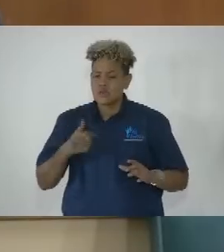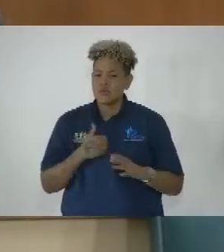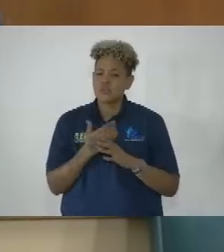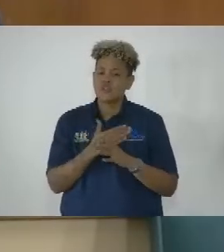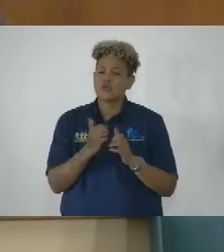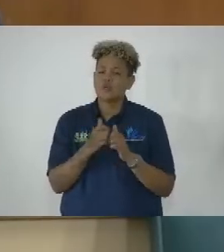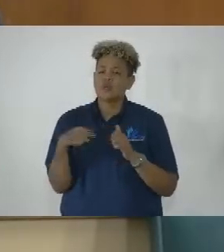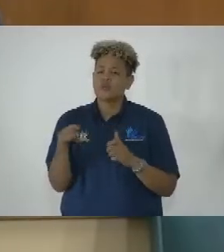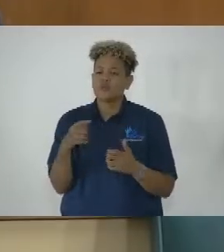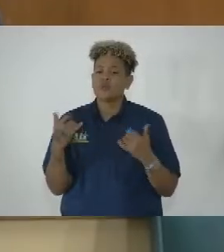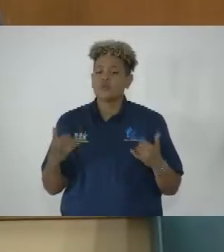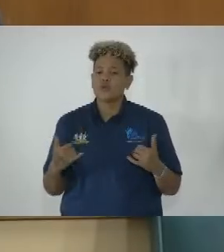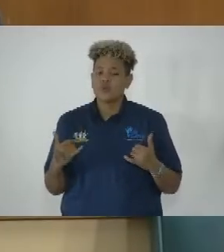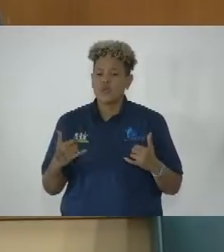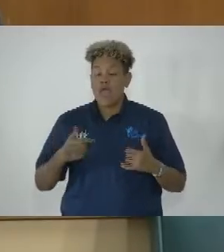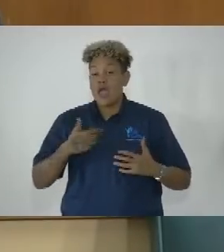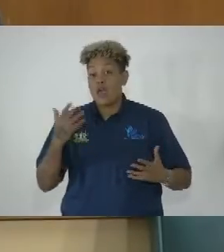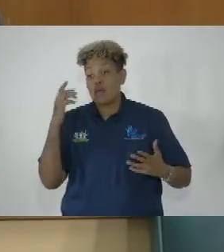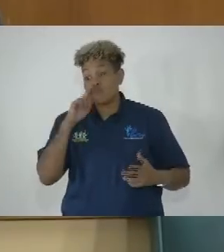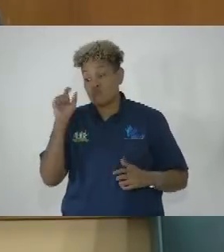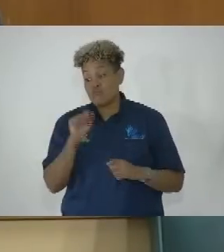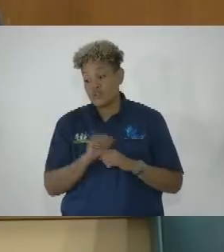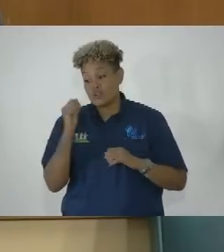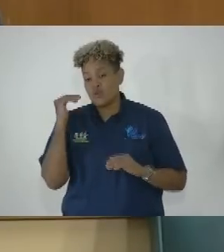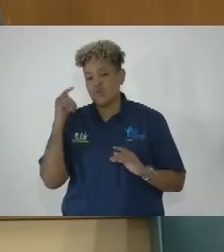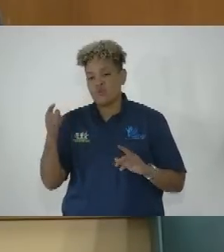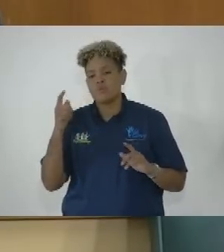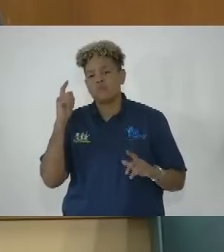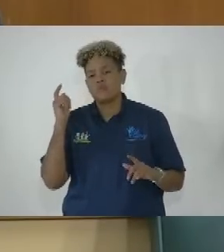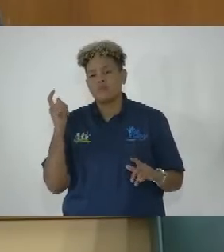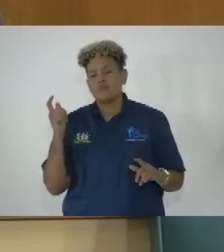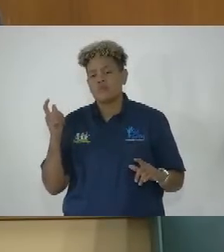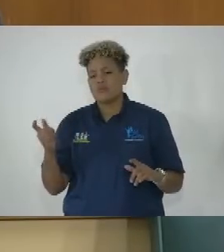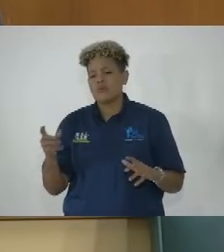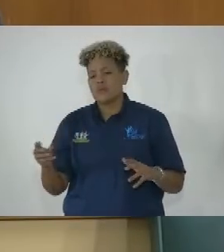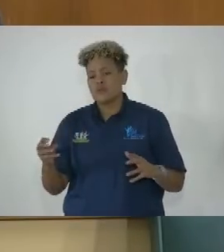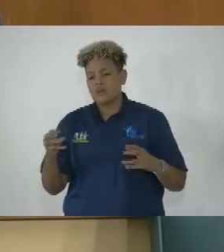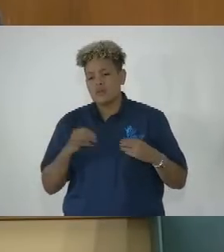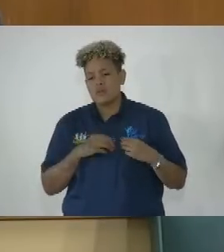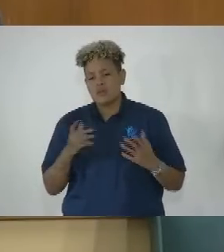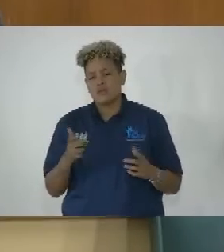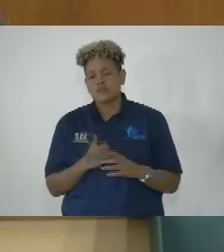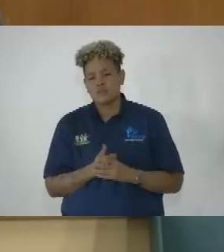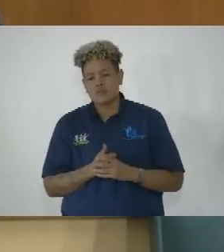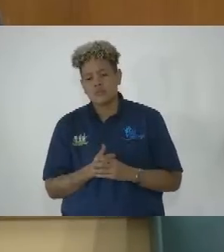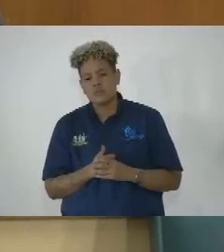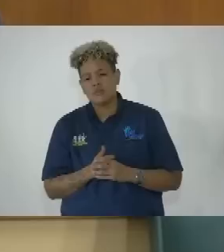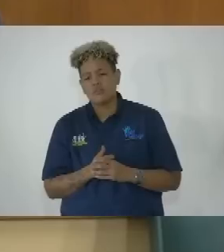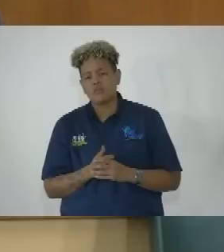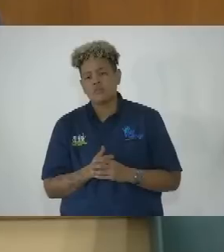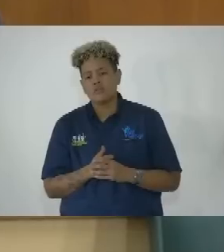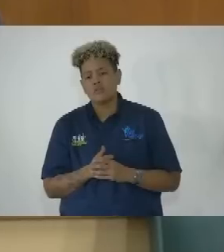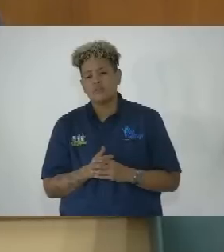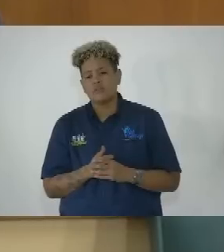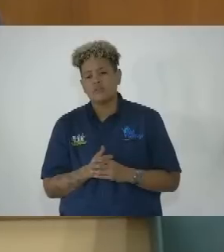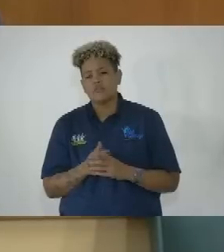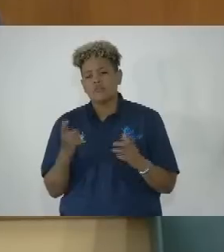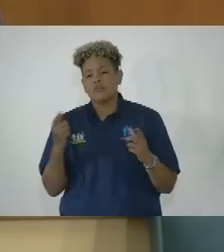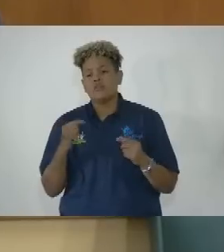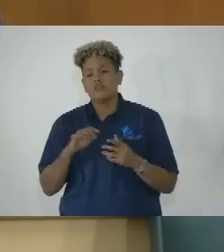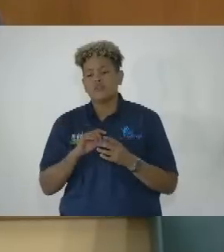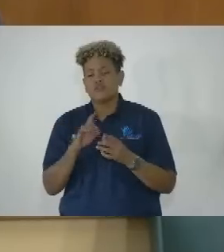you today, I do hope that you accept that it is done in the spirit